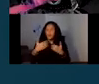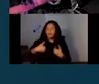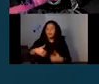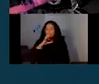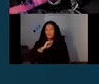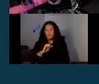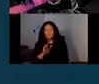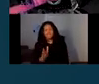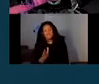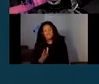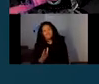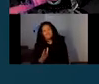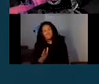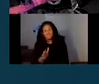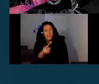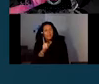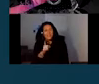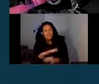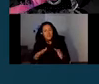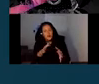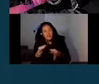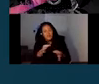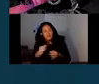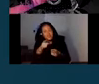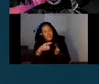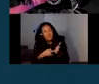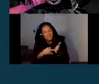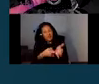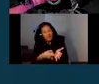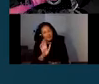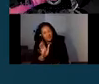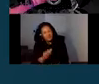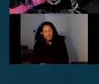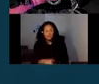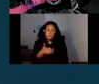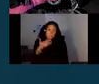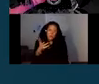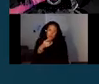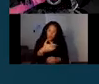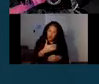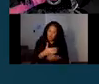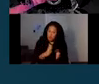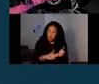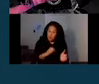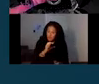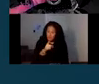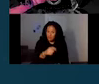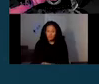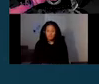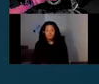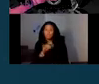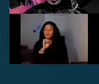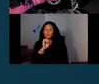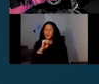man. That's not a strategy I'd necessarily recommend, but it worked for her. This is her